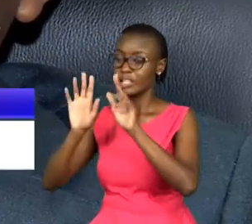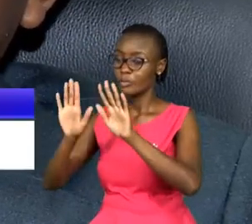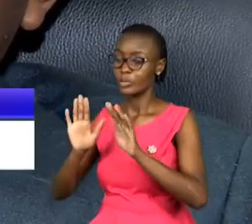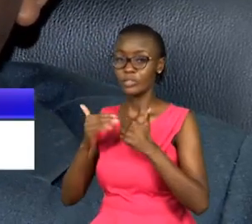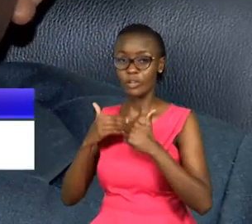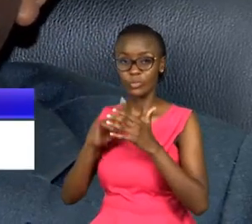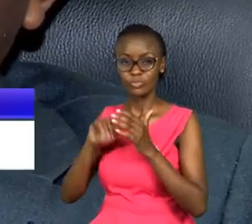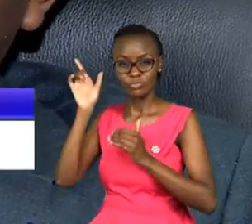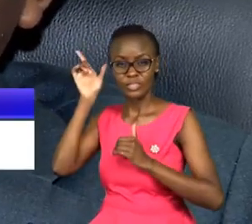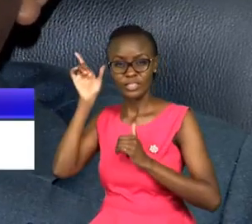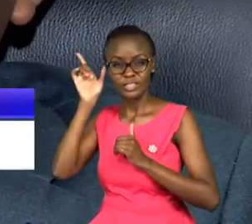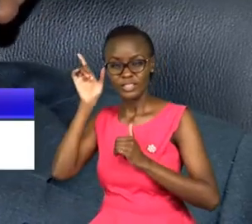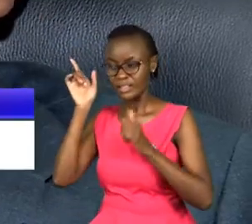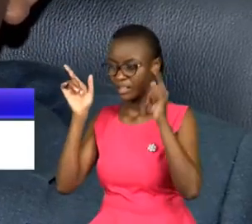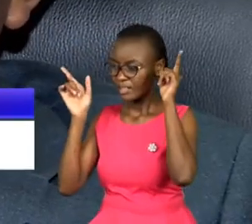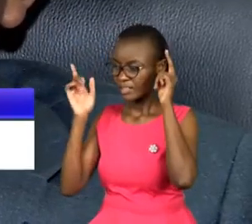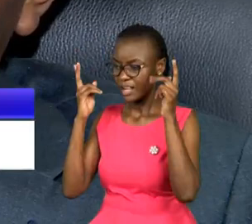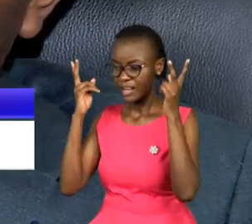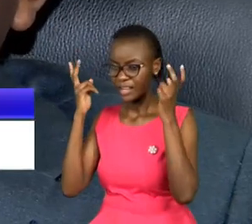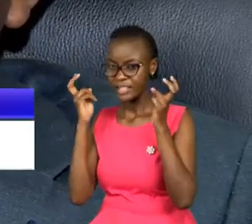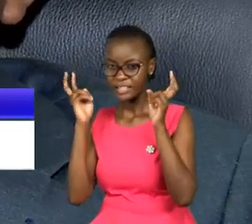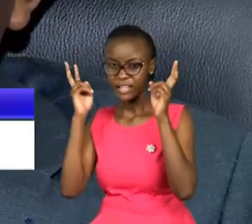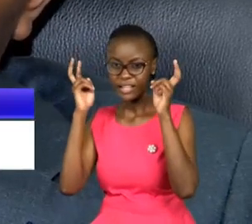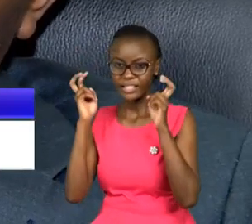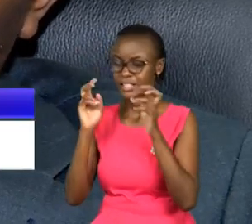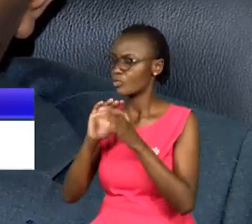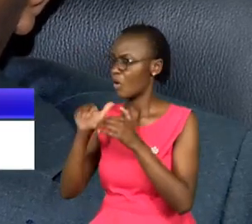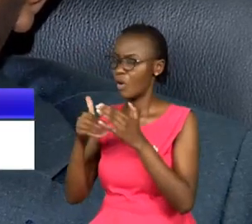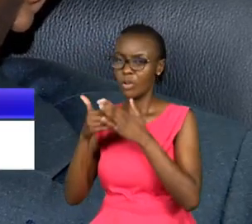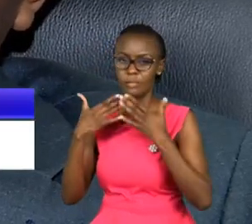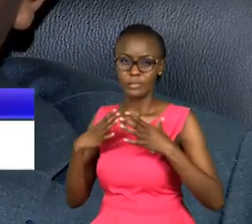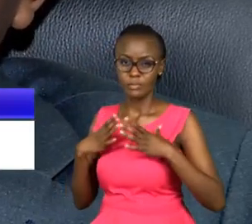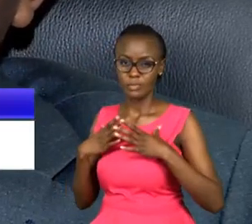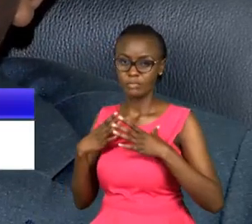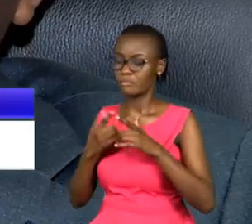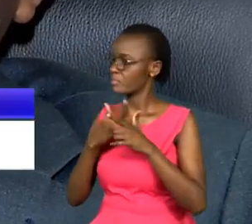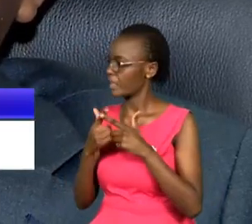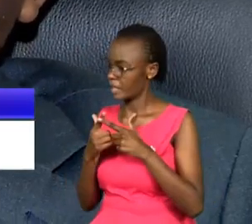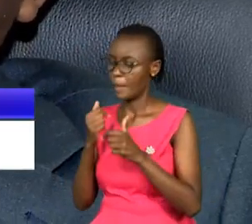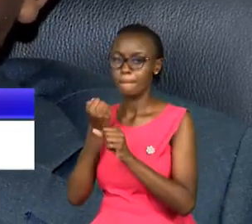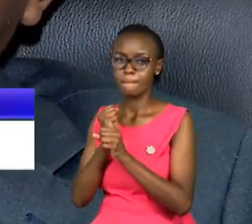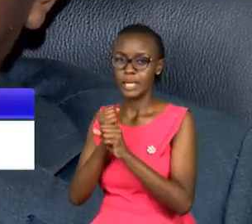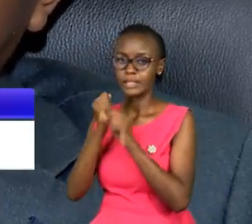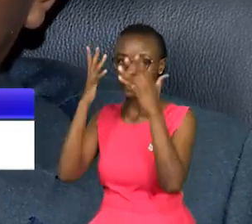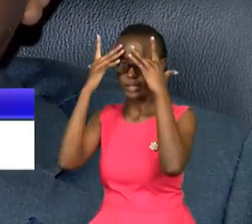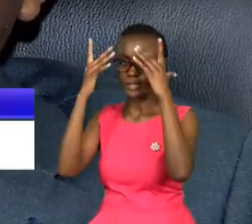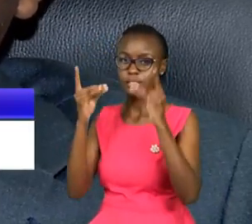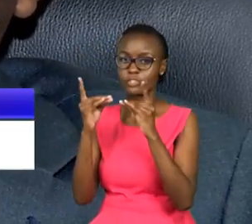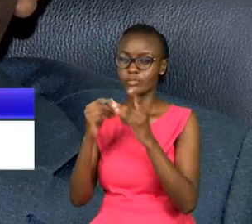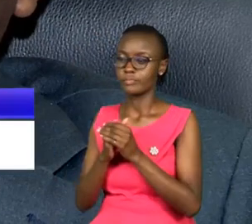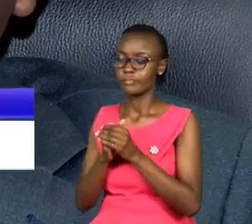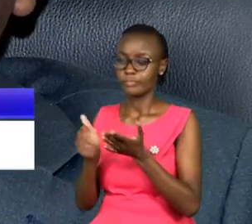able to listen to all sides before you make a decision. And the other thing